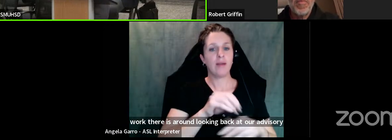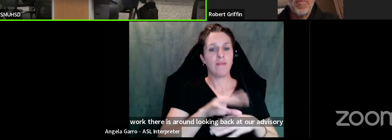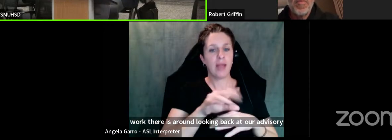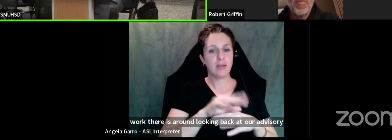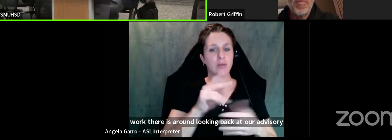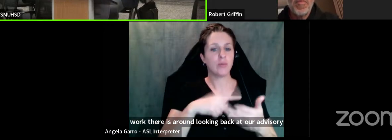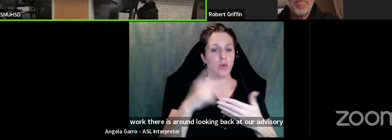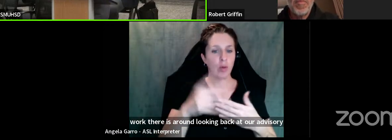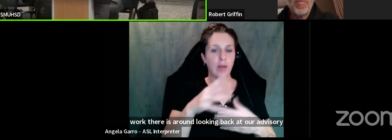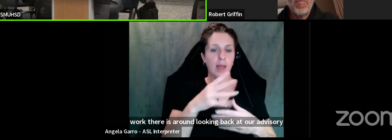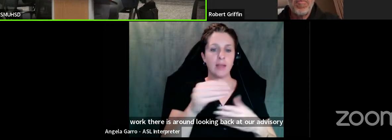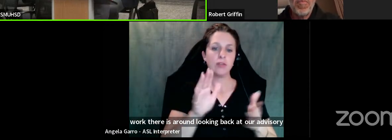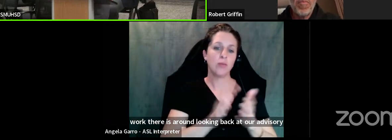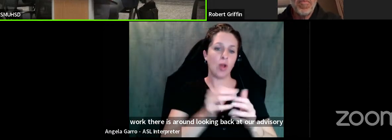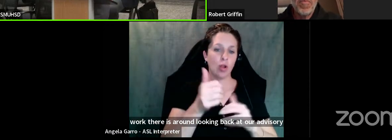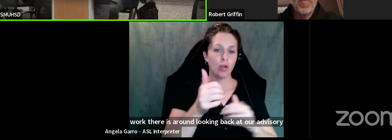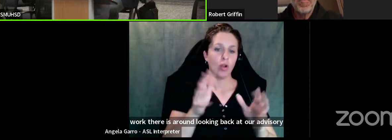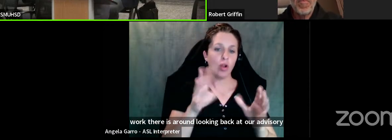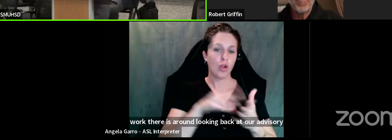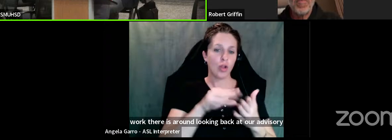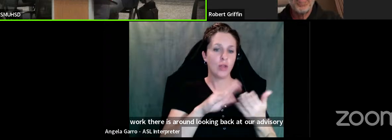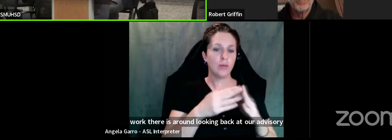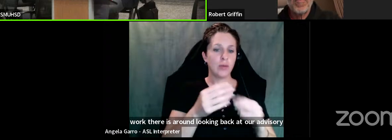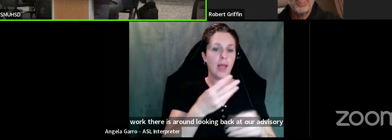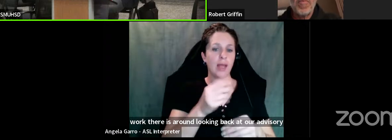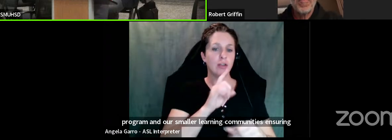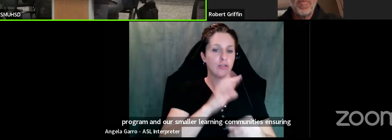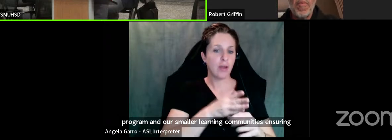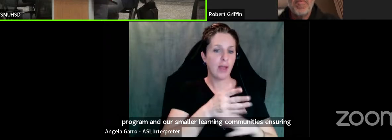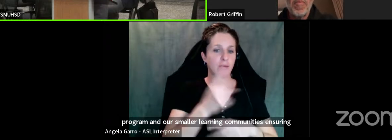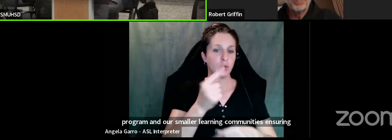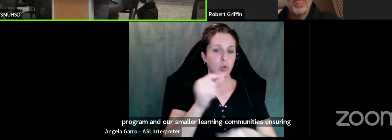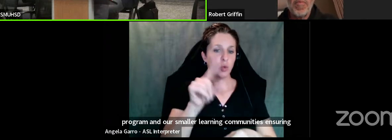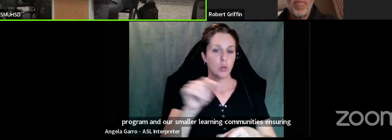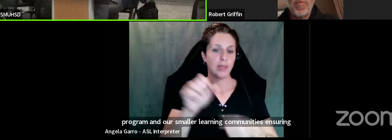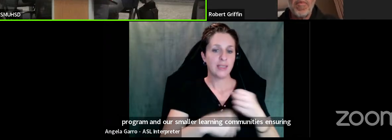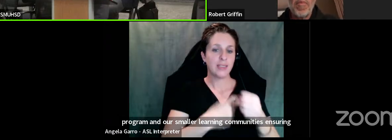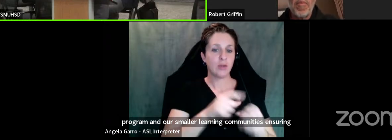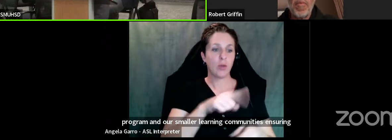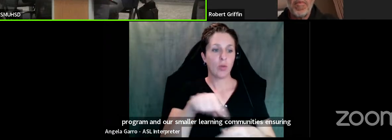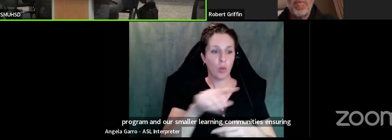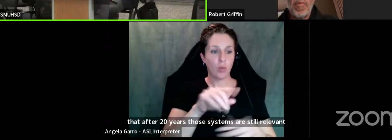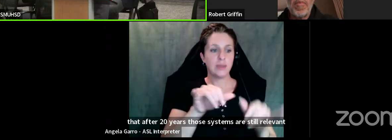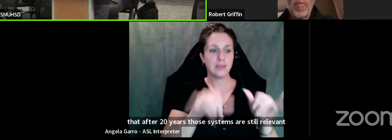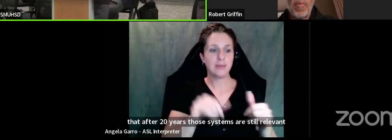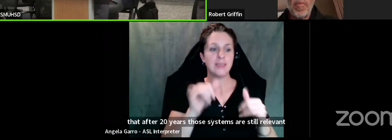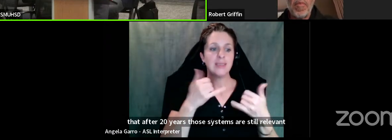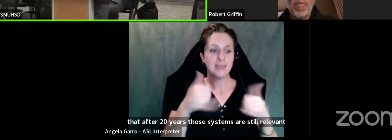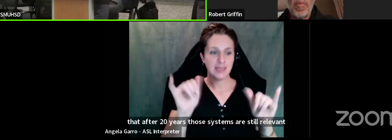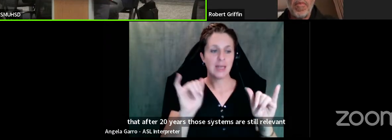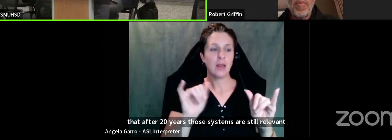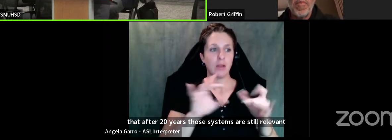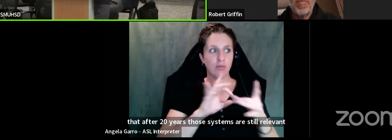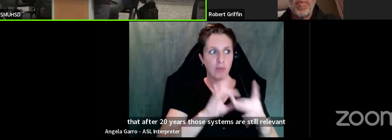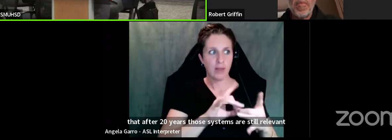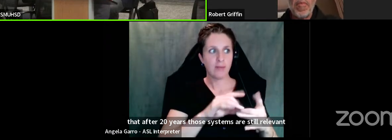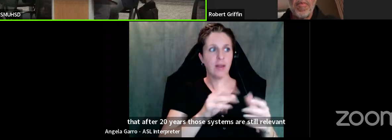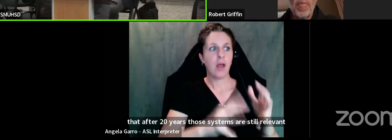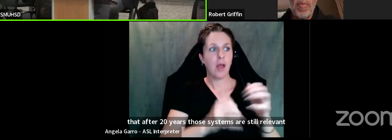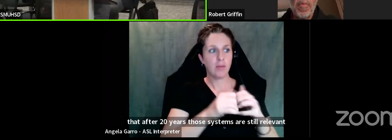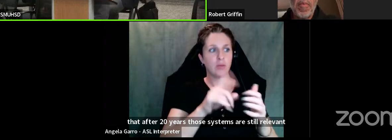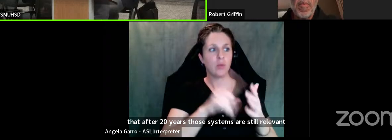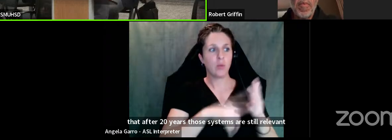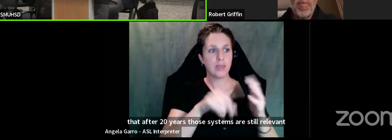communities, ensuring that after 20 years, those systems are still relevant and that they have been updated to the needs of our students,